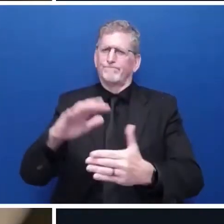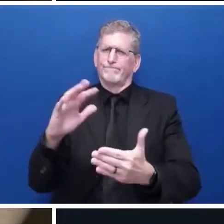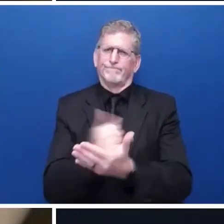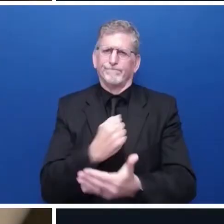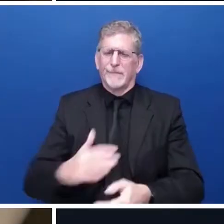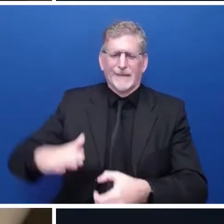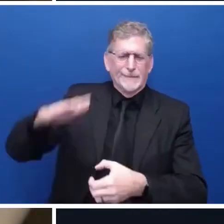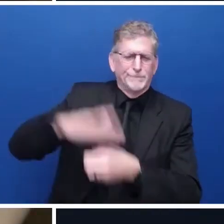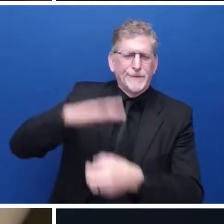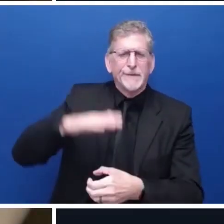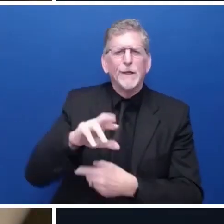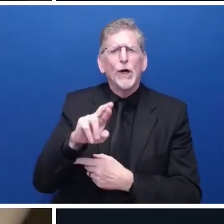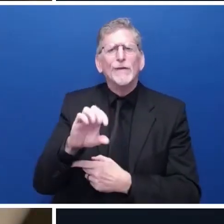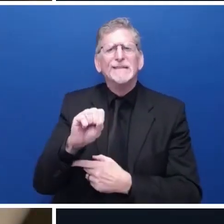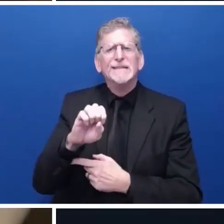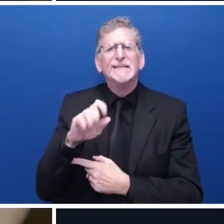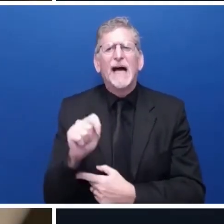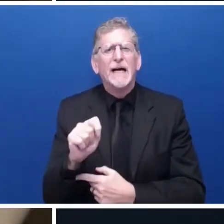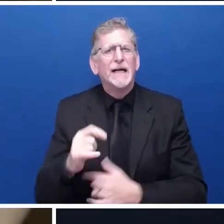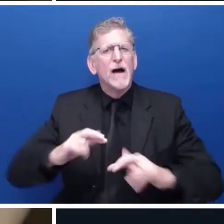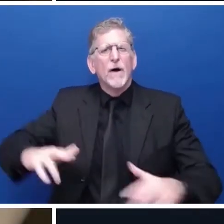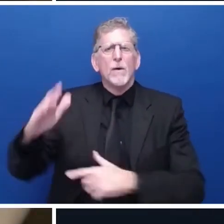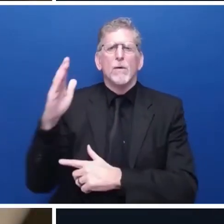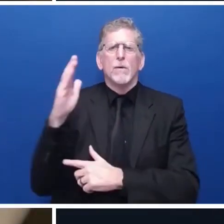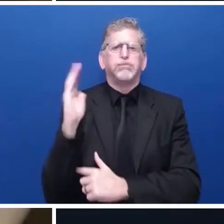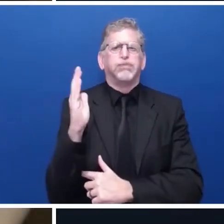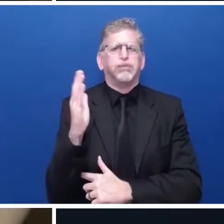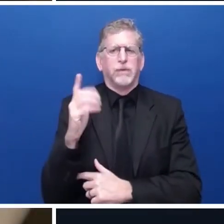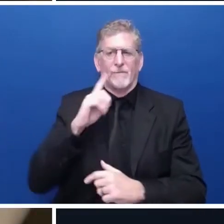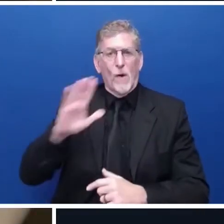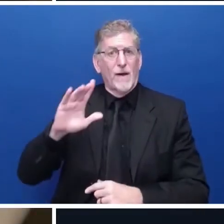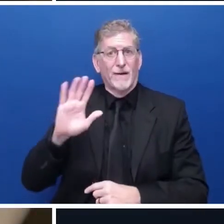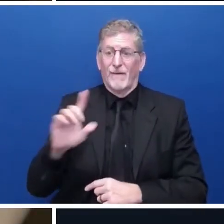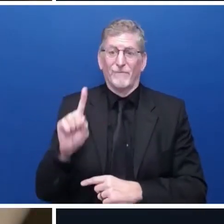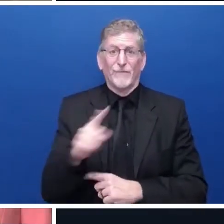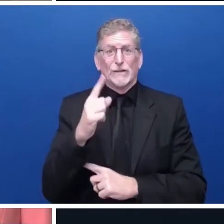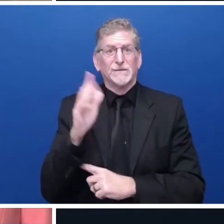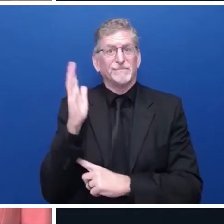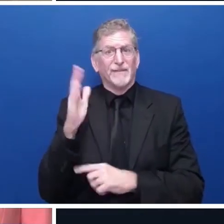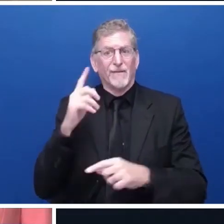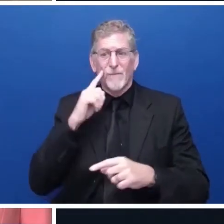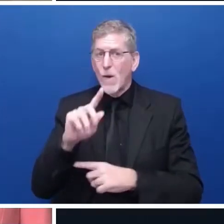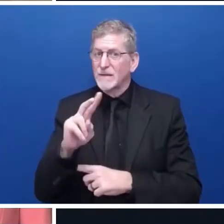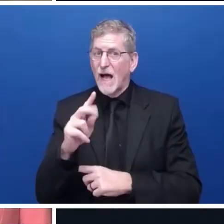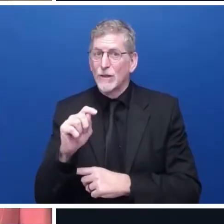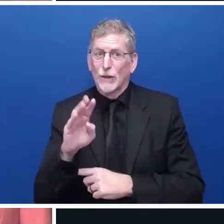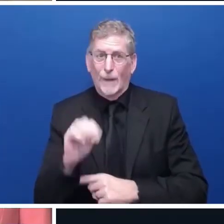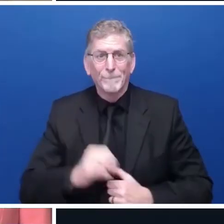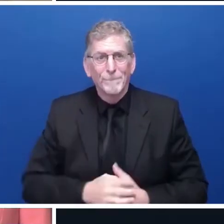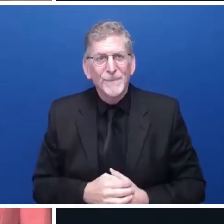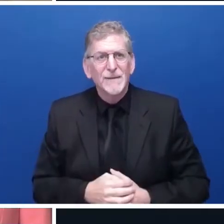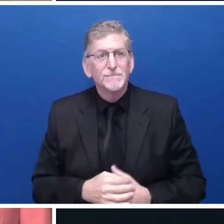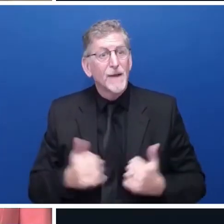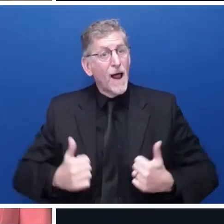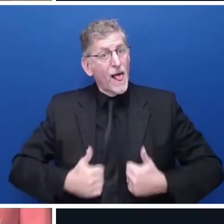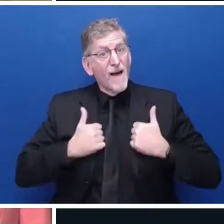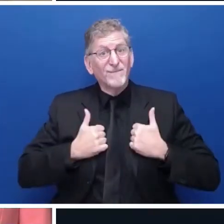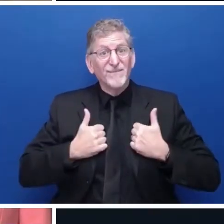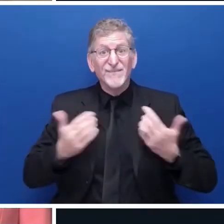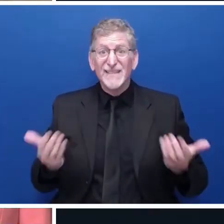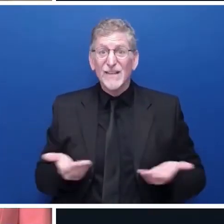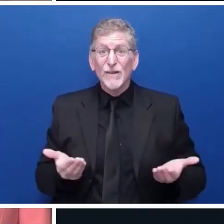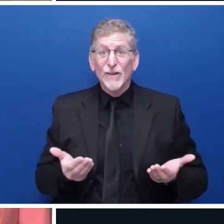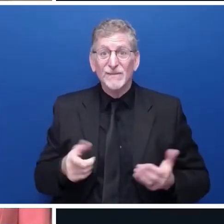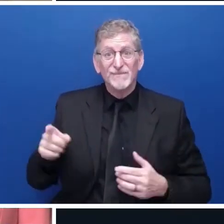correspondent Liz Landers is right outside the House floor. So, Liz, we've gotten some excerpts from the White House in terms of what we expect to hear from the president